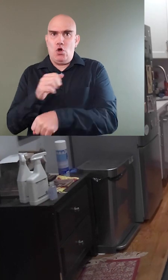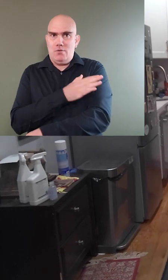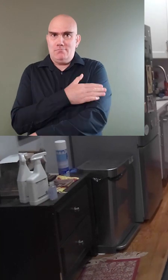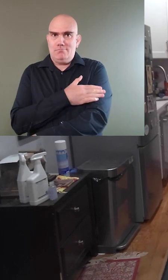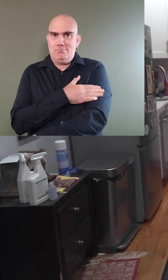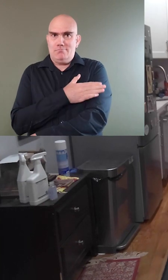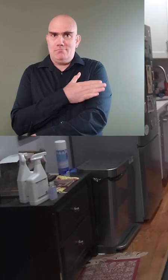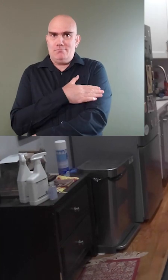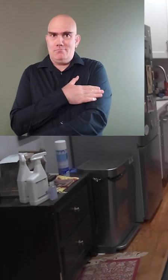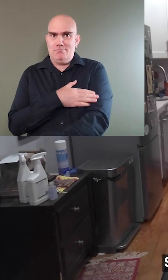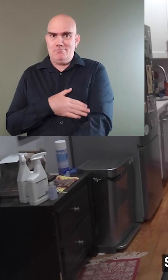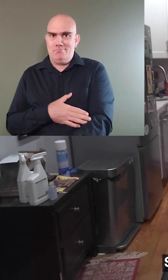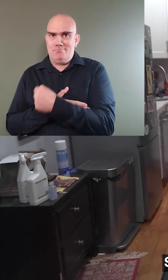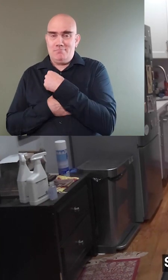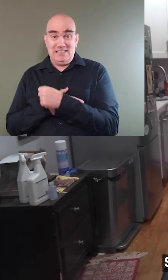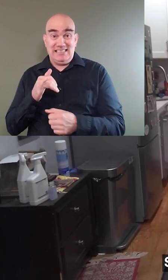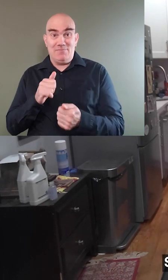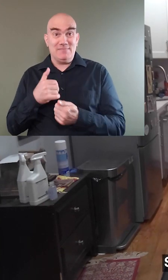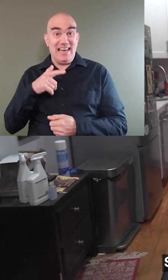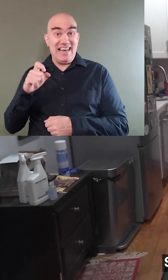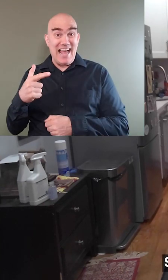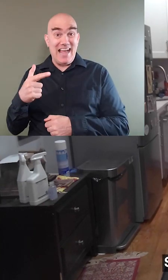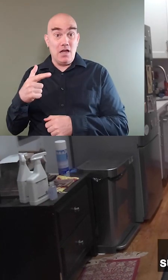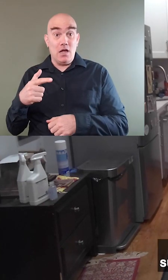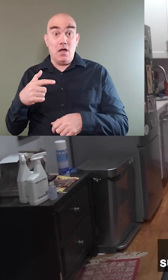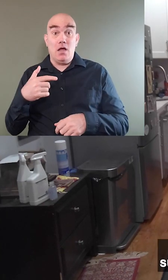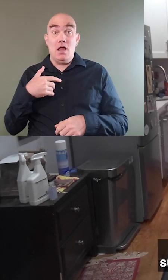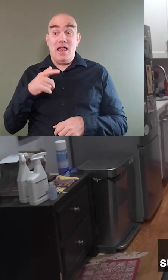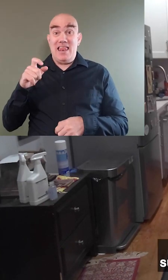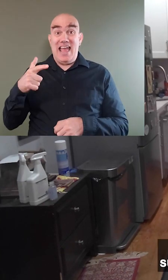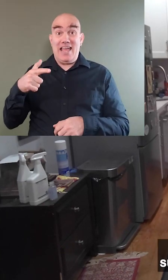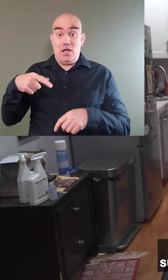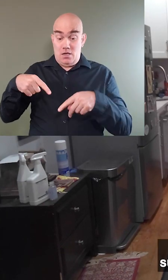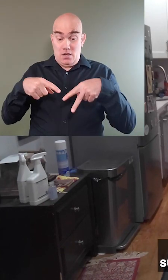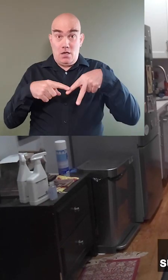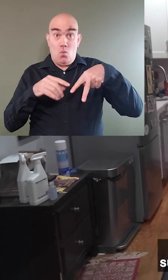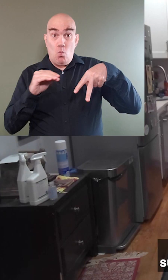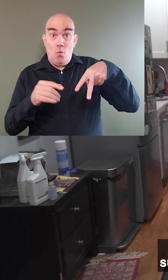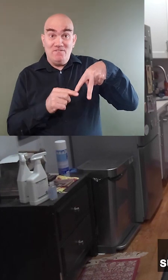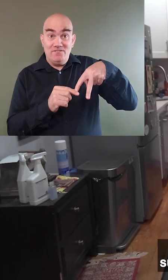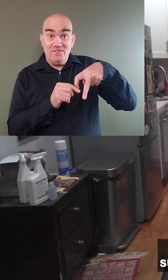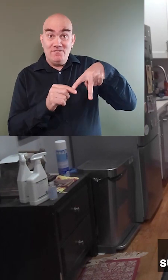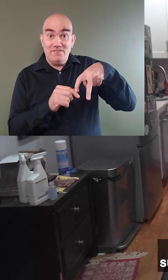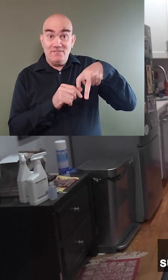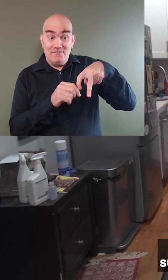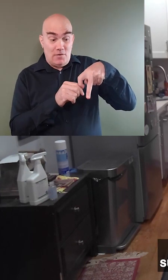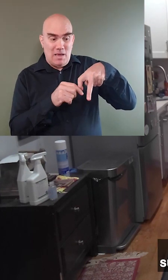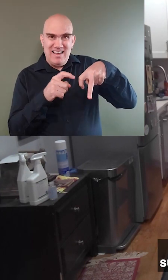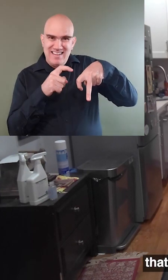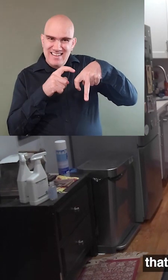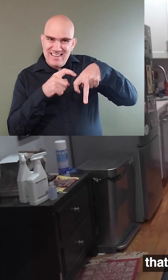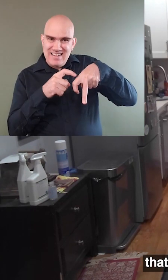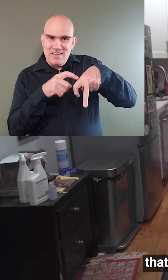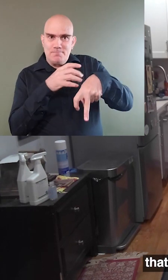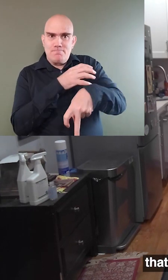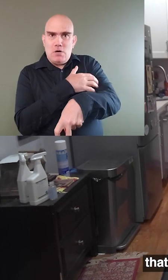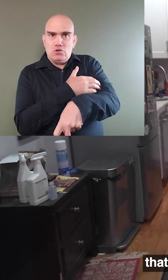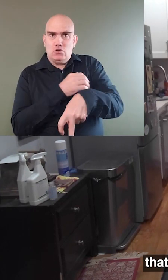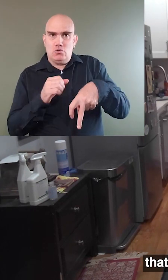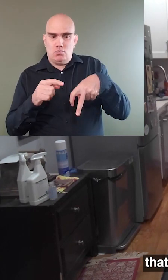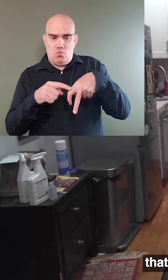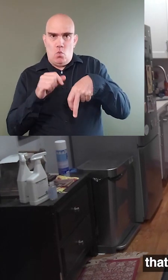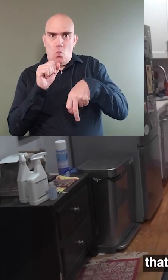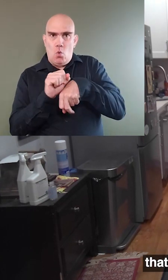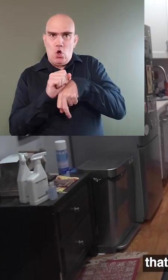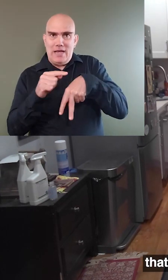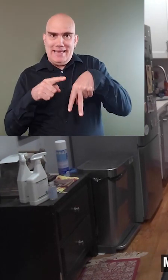that is doing the work. Same thing with my legs. It is the muscles surrounding my upper leg that bend and